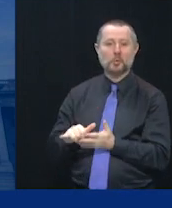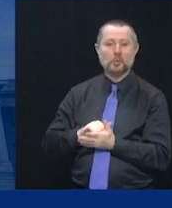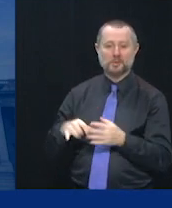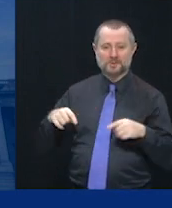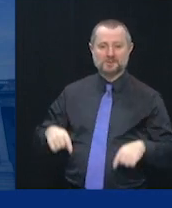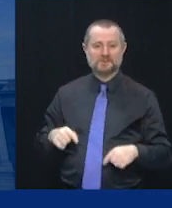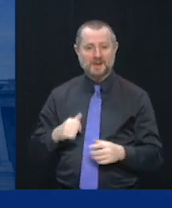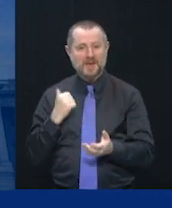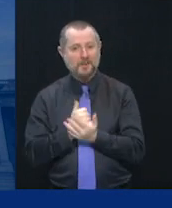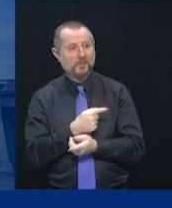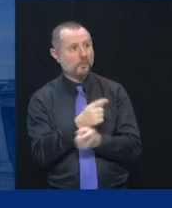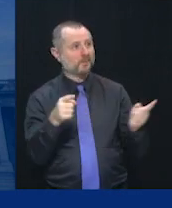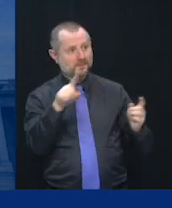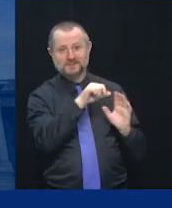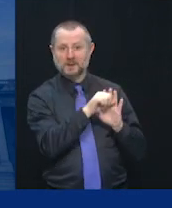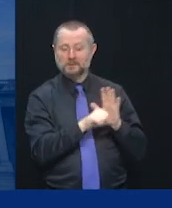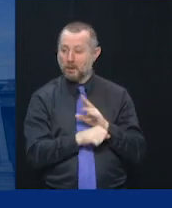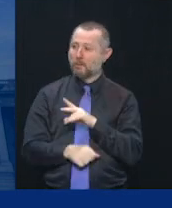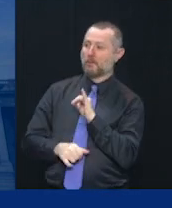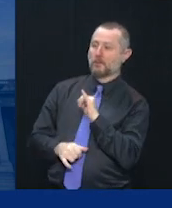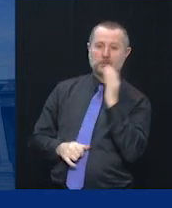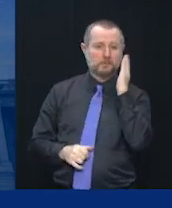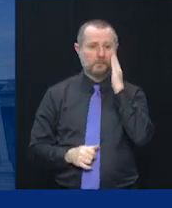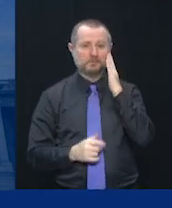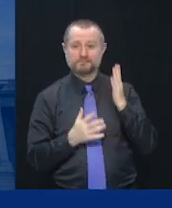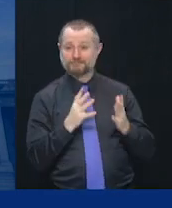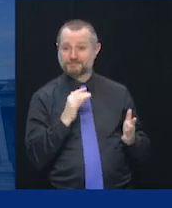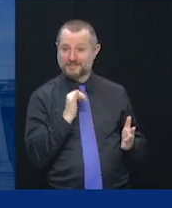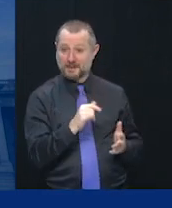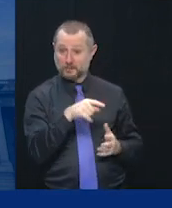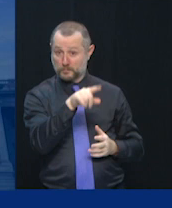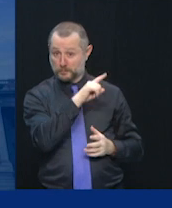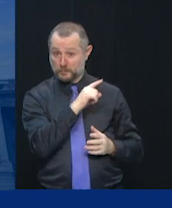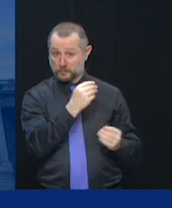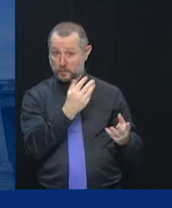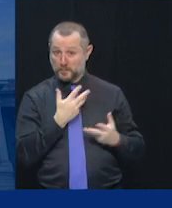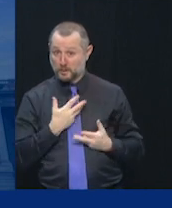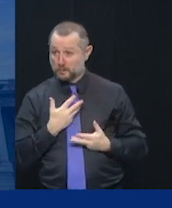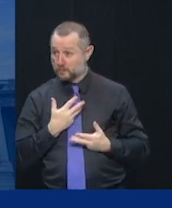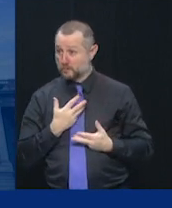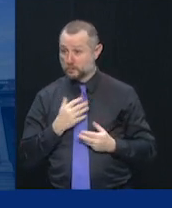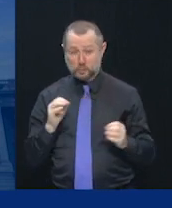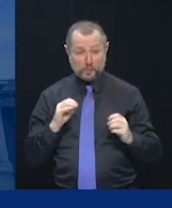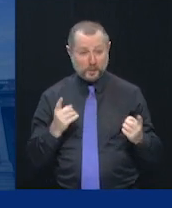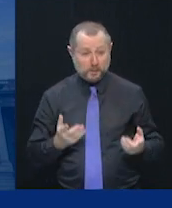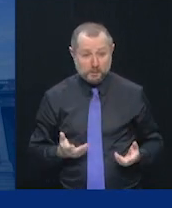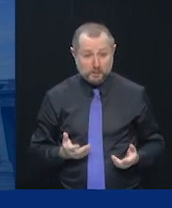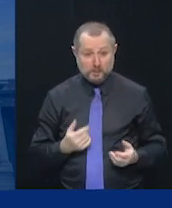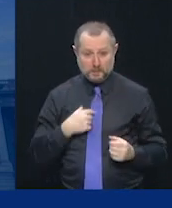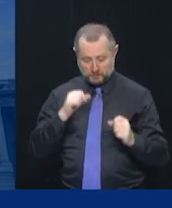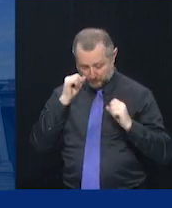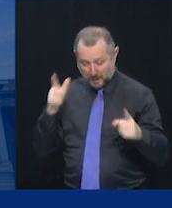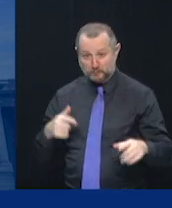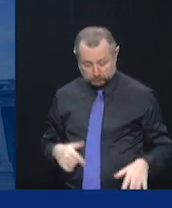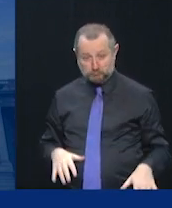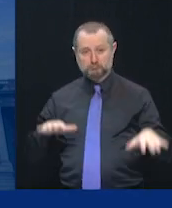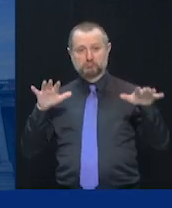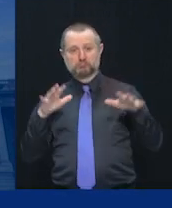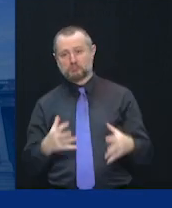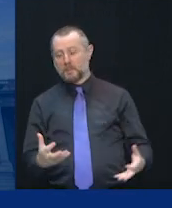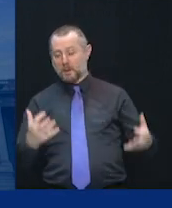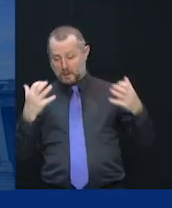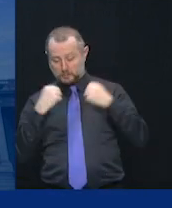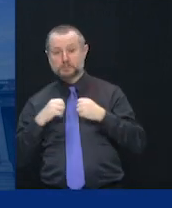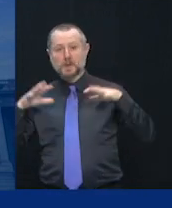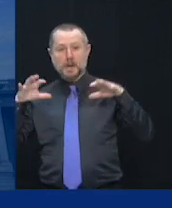advantage. We had no notice. That's why I call it an ambush. We couldn't prepare our hospitals.